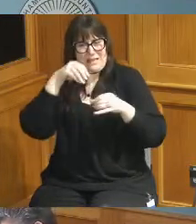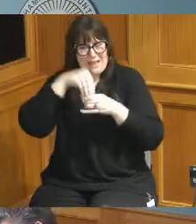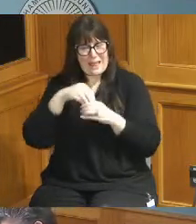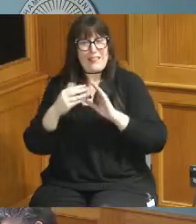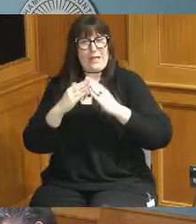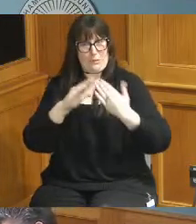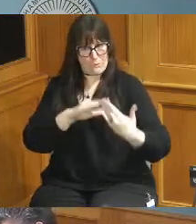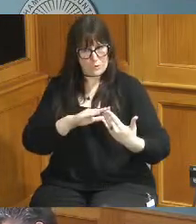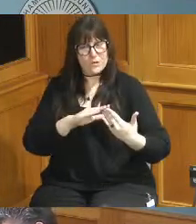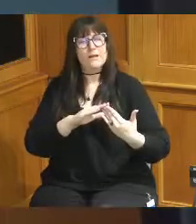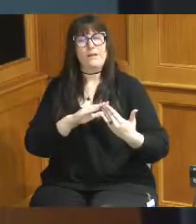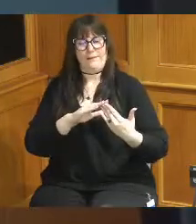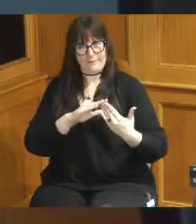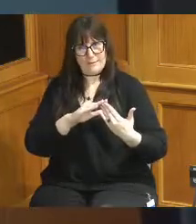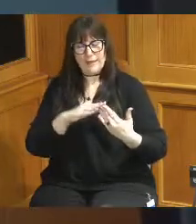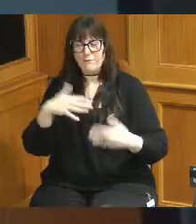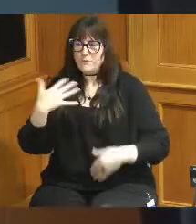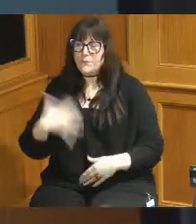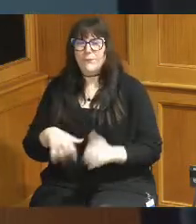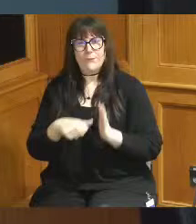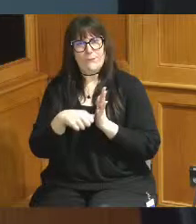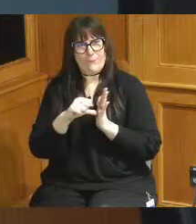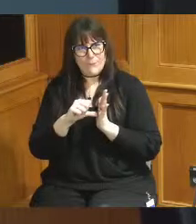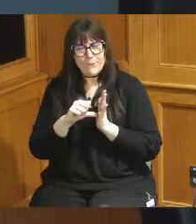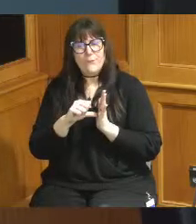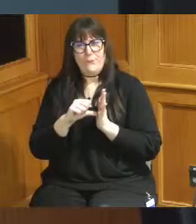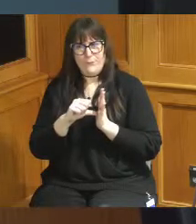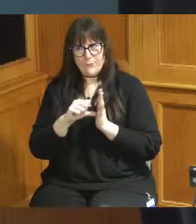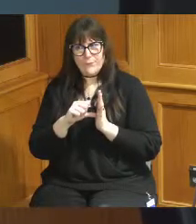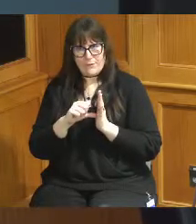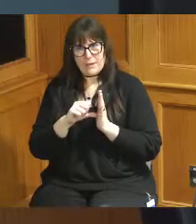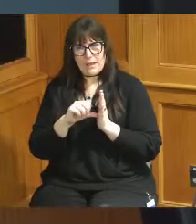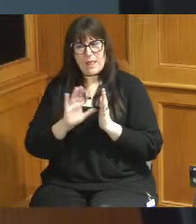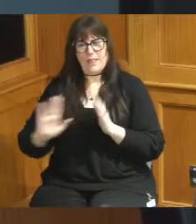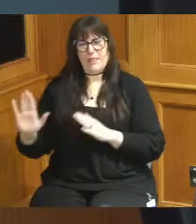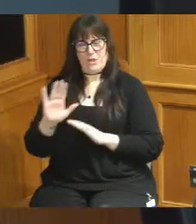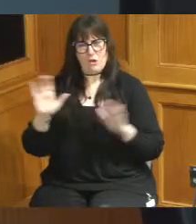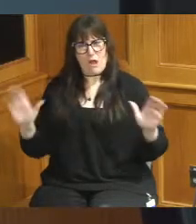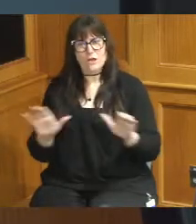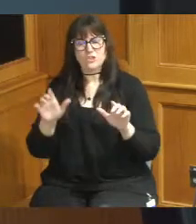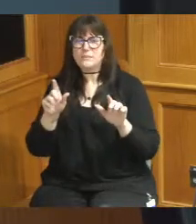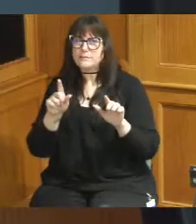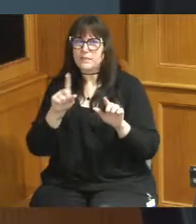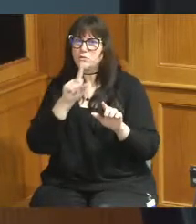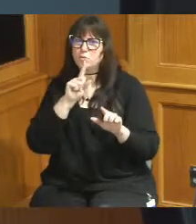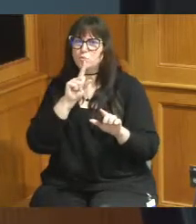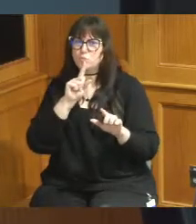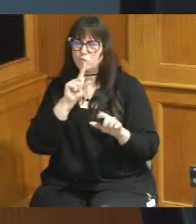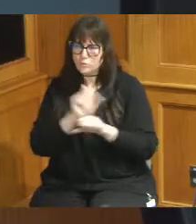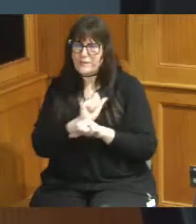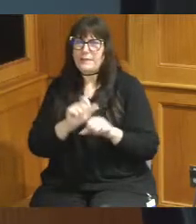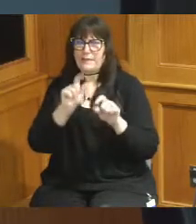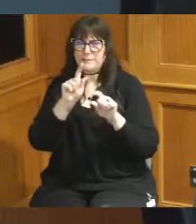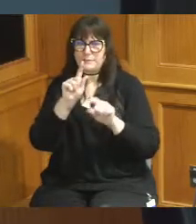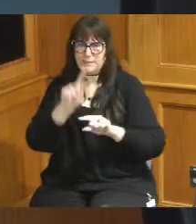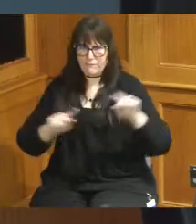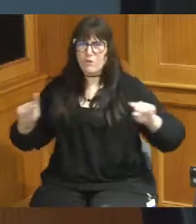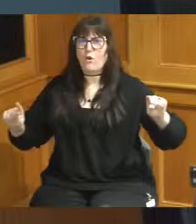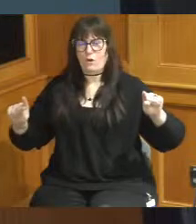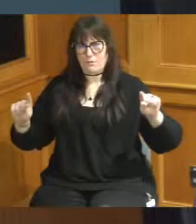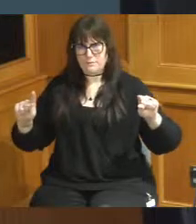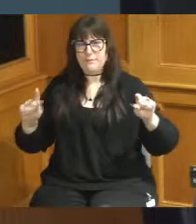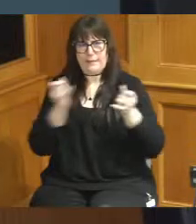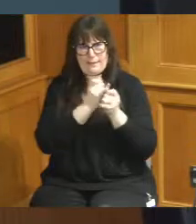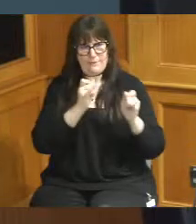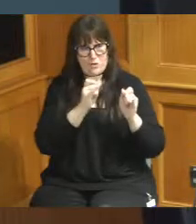community that have contributed in one way or another. It's really a very diverse group of individuals with very diverse contributions to the